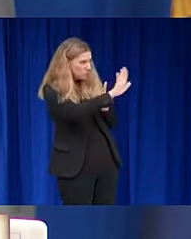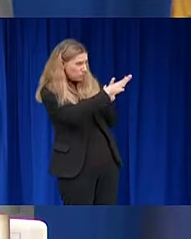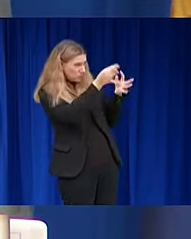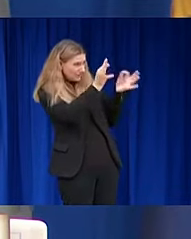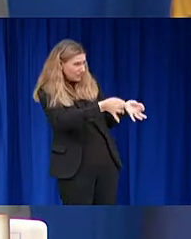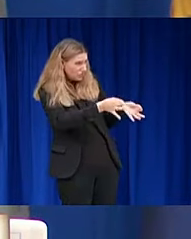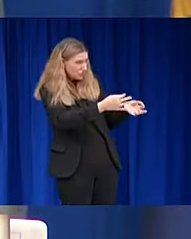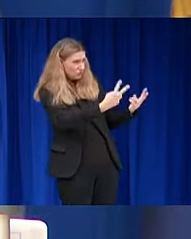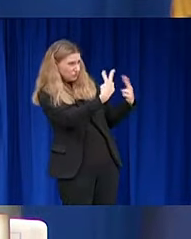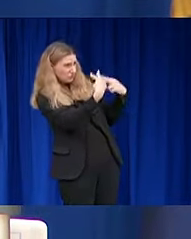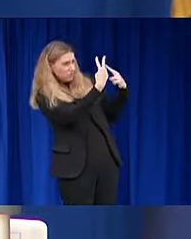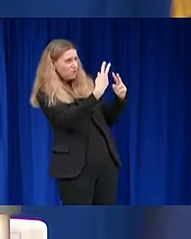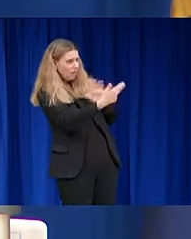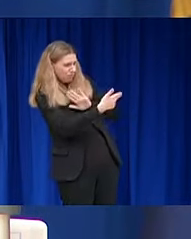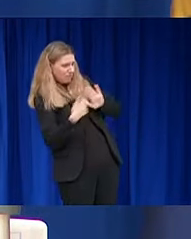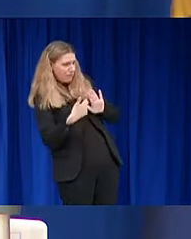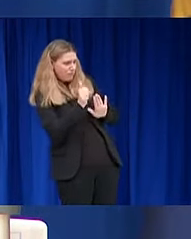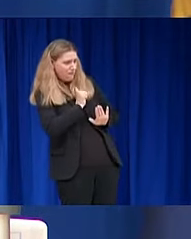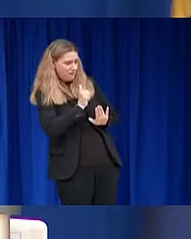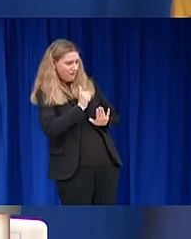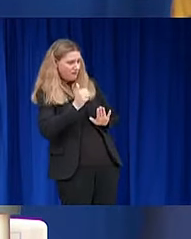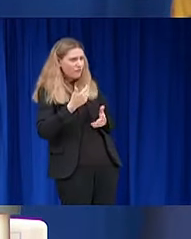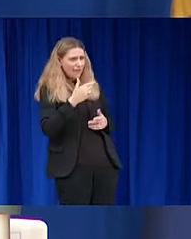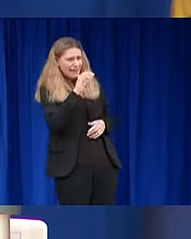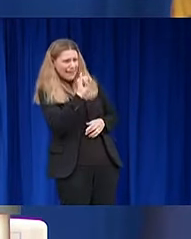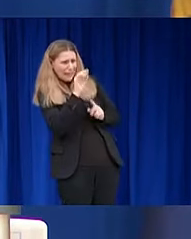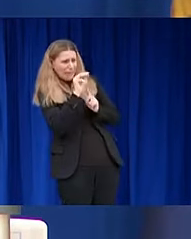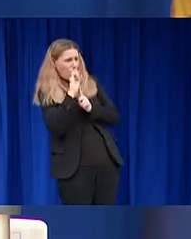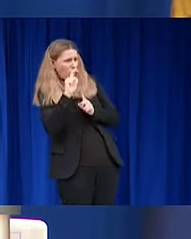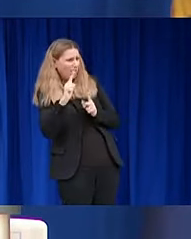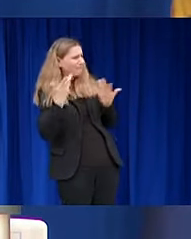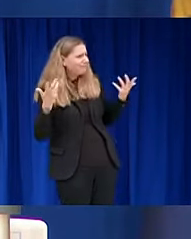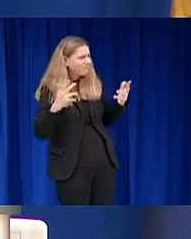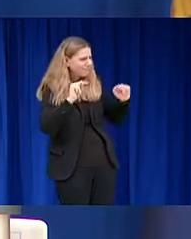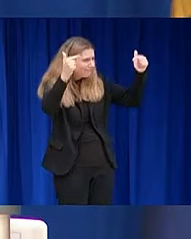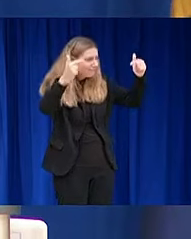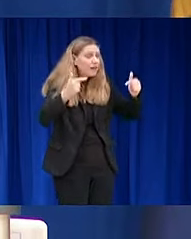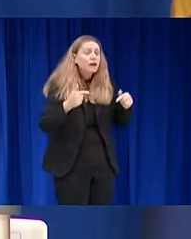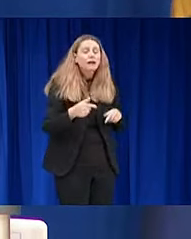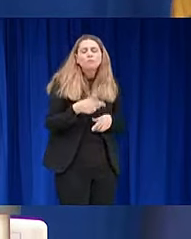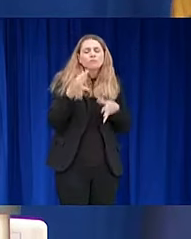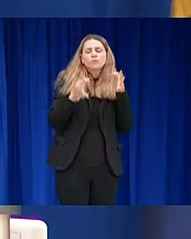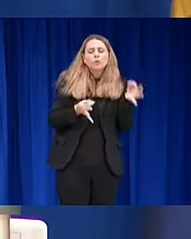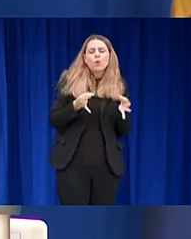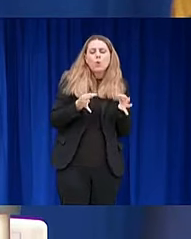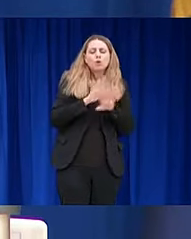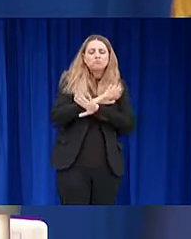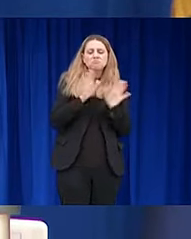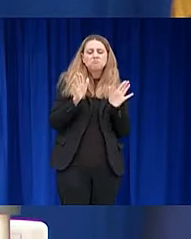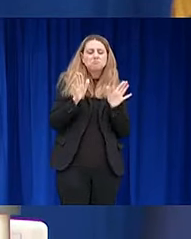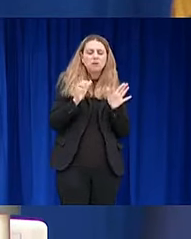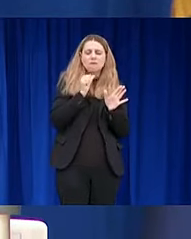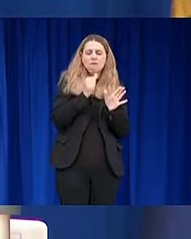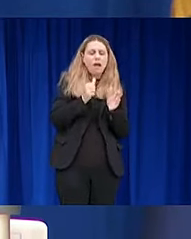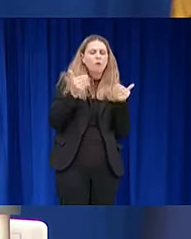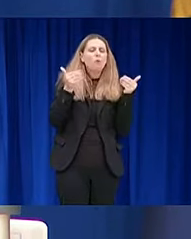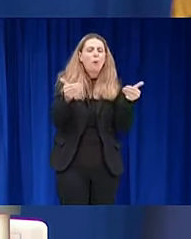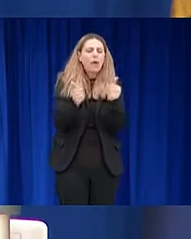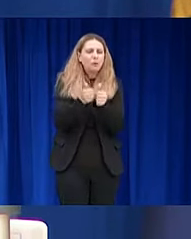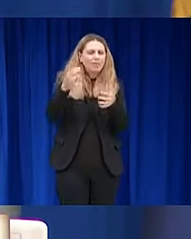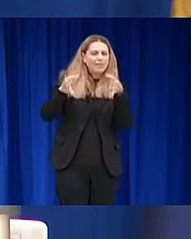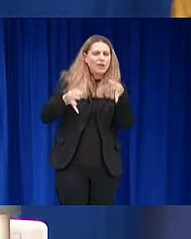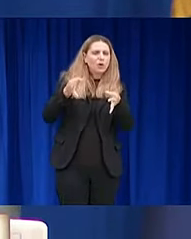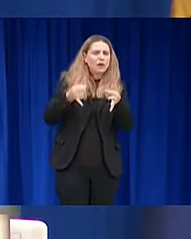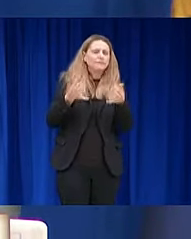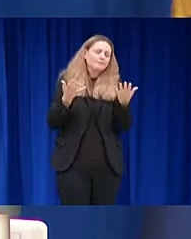immoral. Although the court declined to hear his case, meaning his firing was upheld as lawful, he persisted